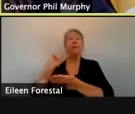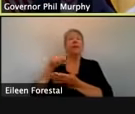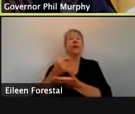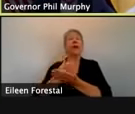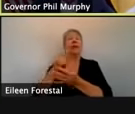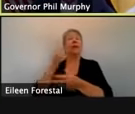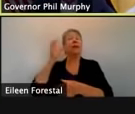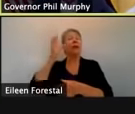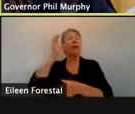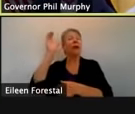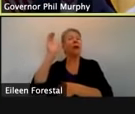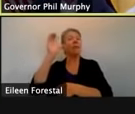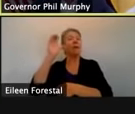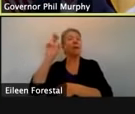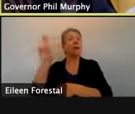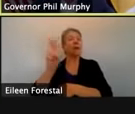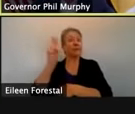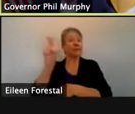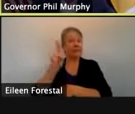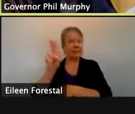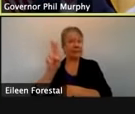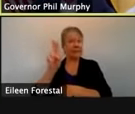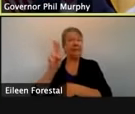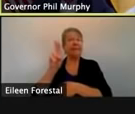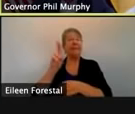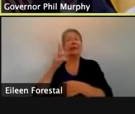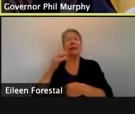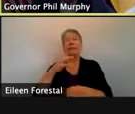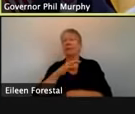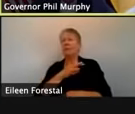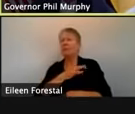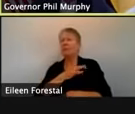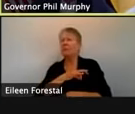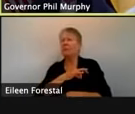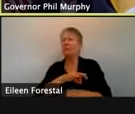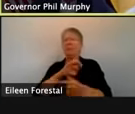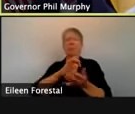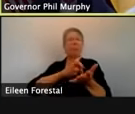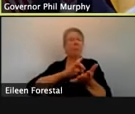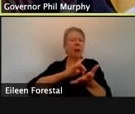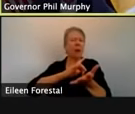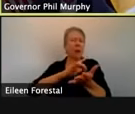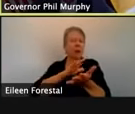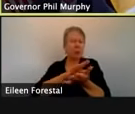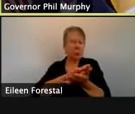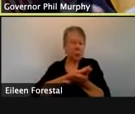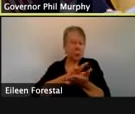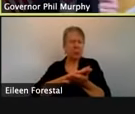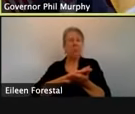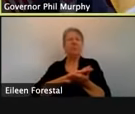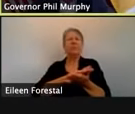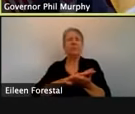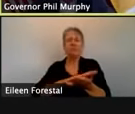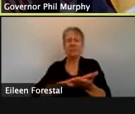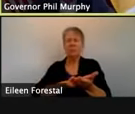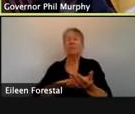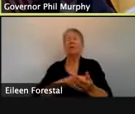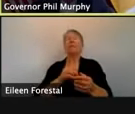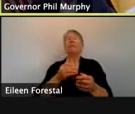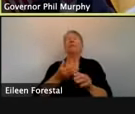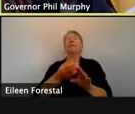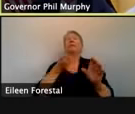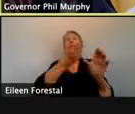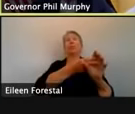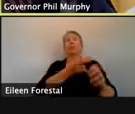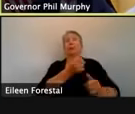Pittsburgh Medical School. He served our nation in the Air Force, rising to the rank of captain. But when he returned from his military